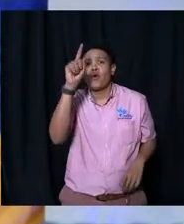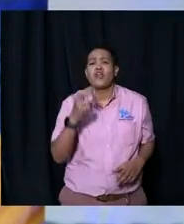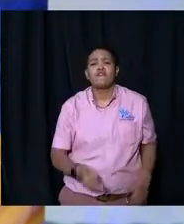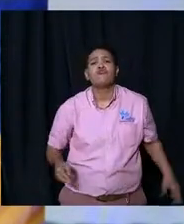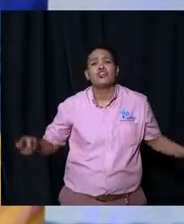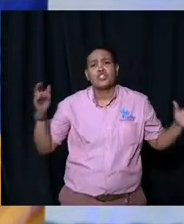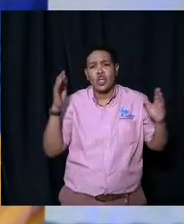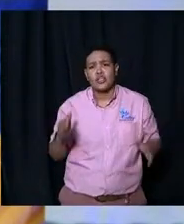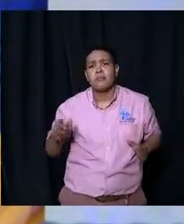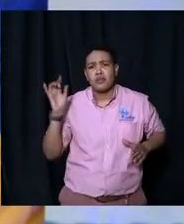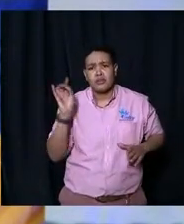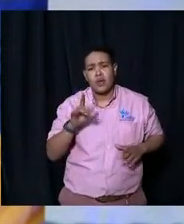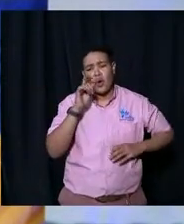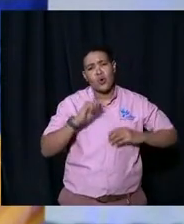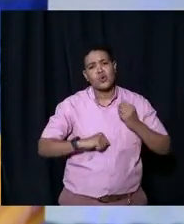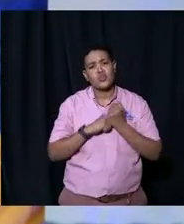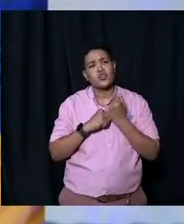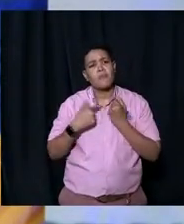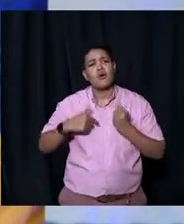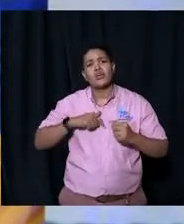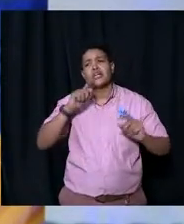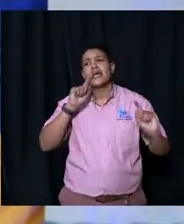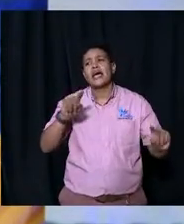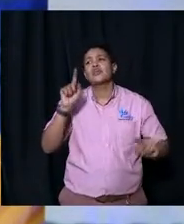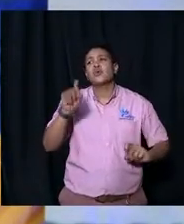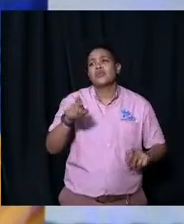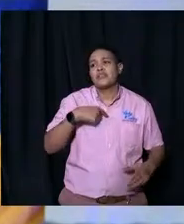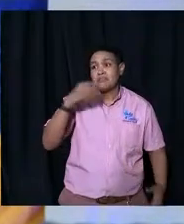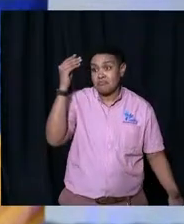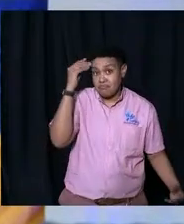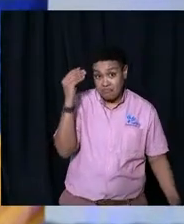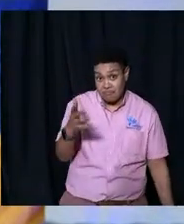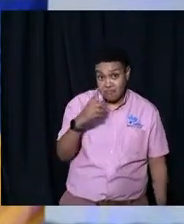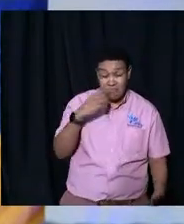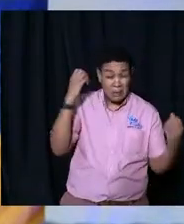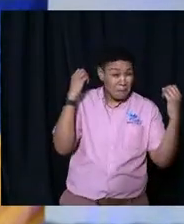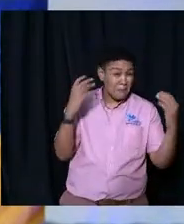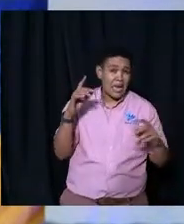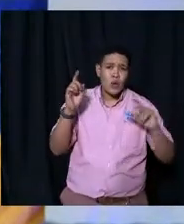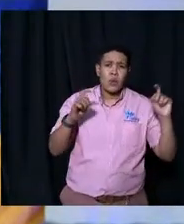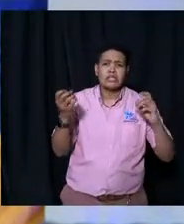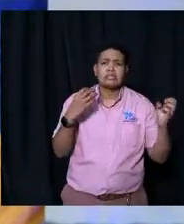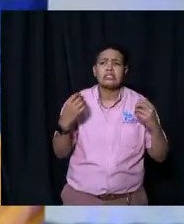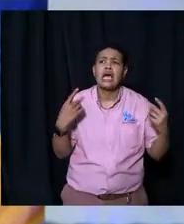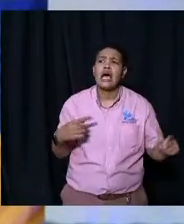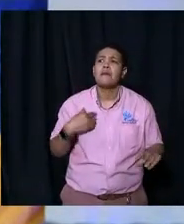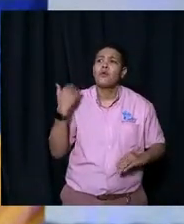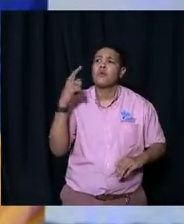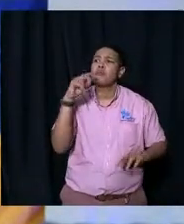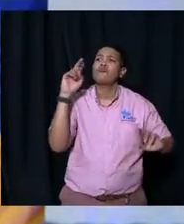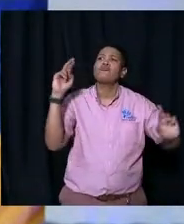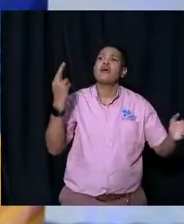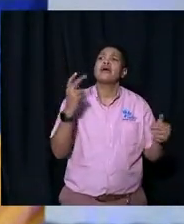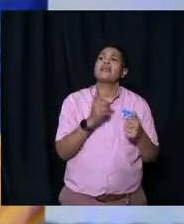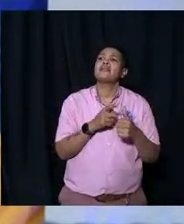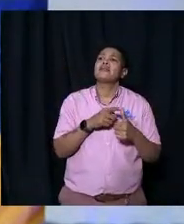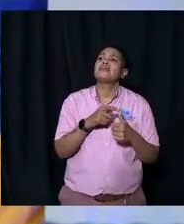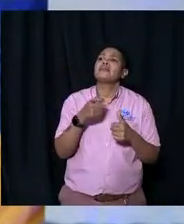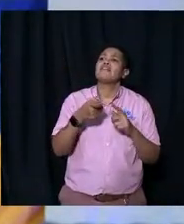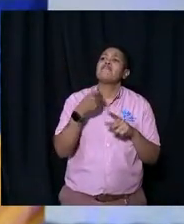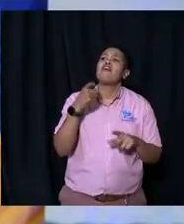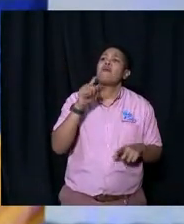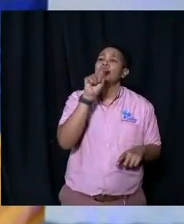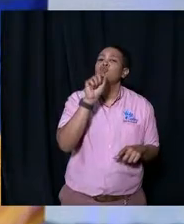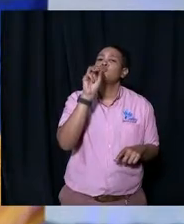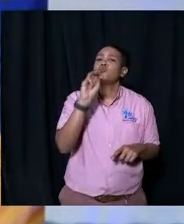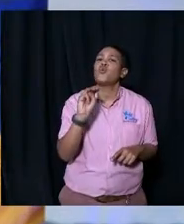resource persons who will assist us in answering the questions. So let me tell you, there are so many questions, I hope, already. This is one from